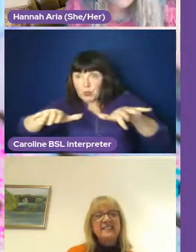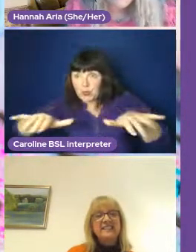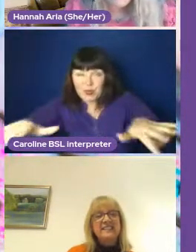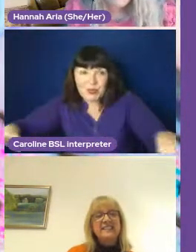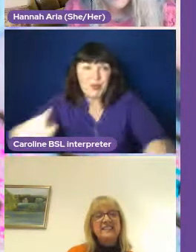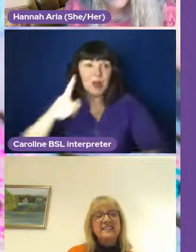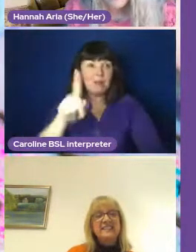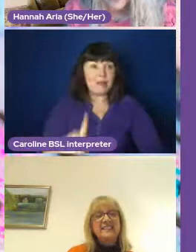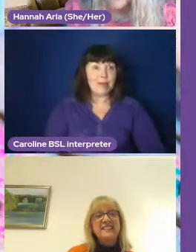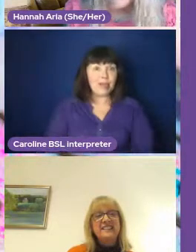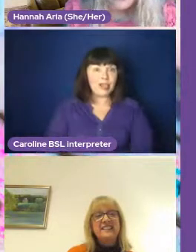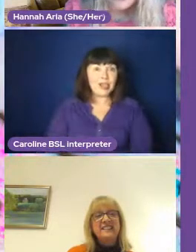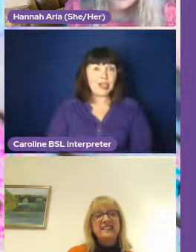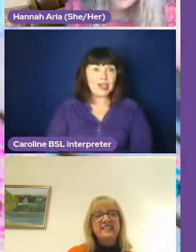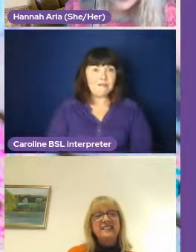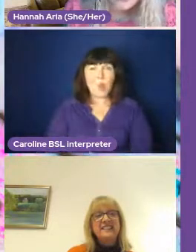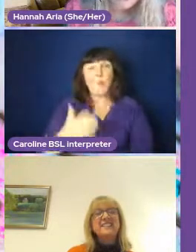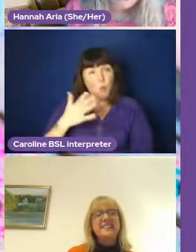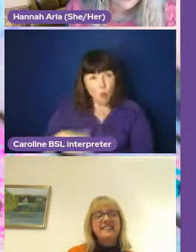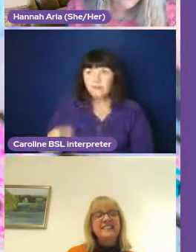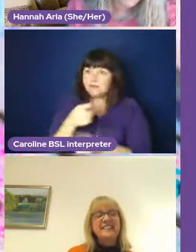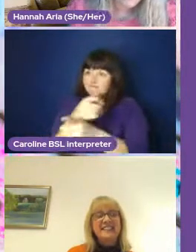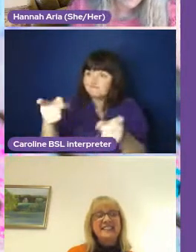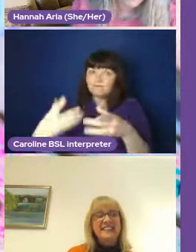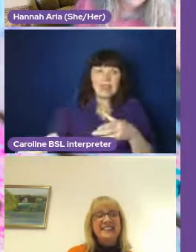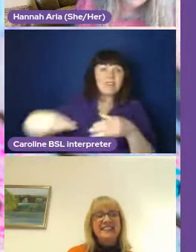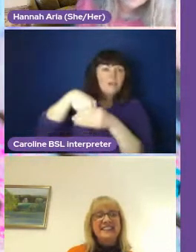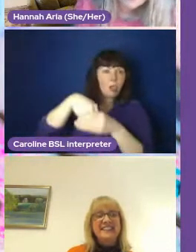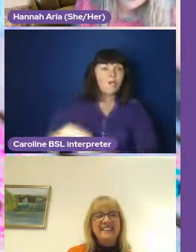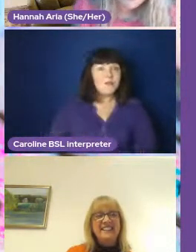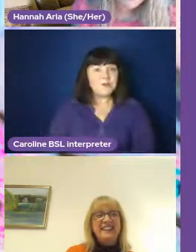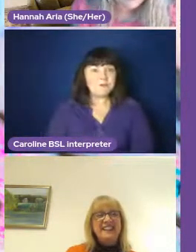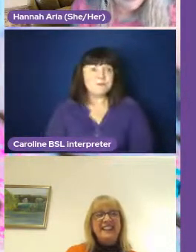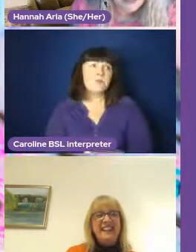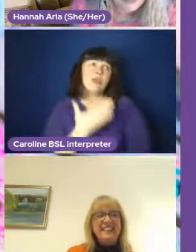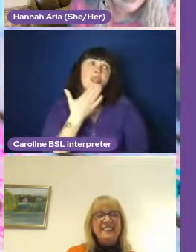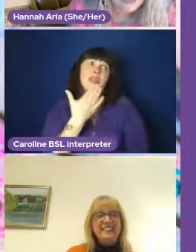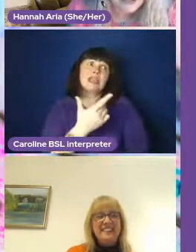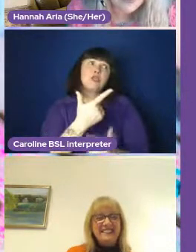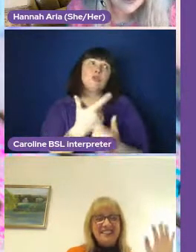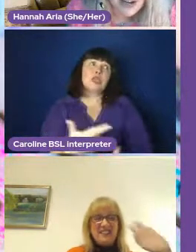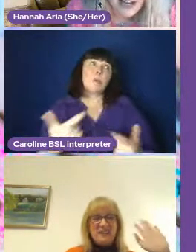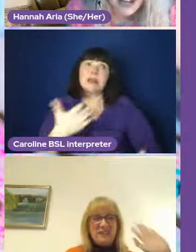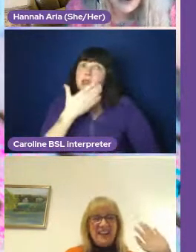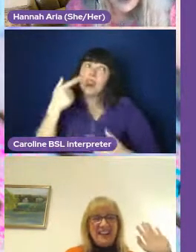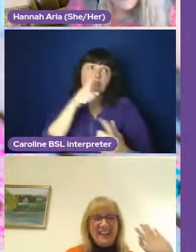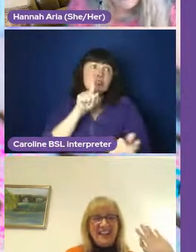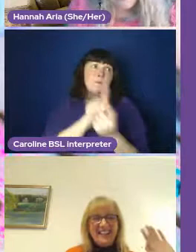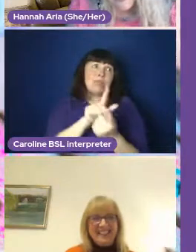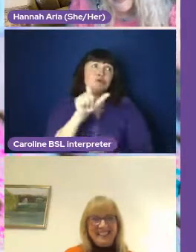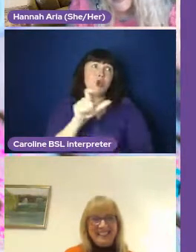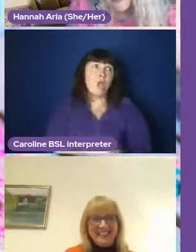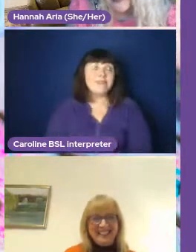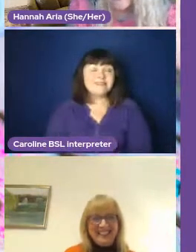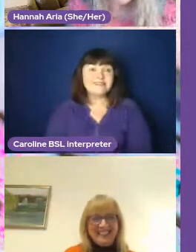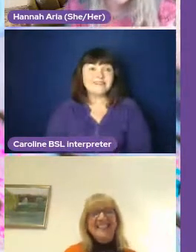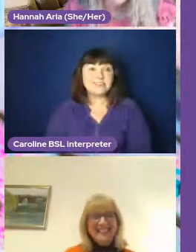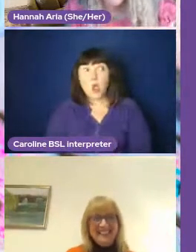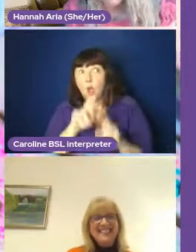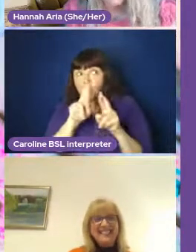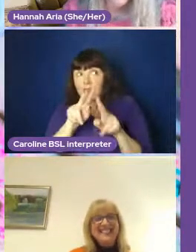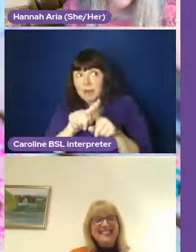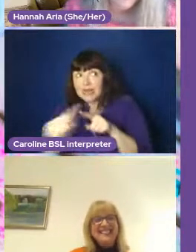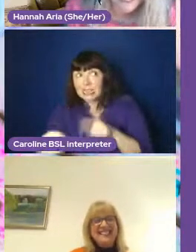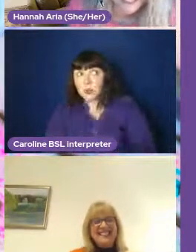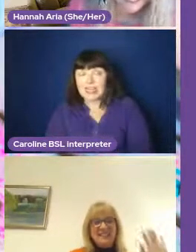we really do want people to kind of get involved. So that'd be great. Thank you so much. Lovely to meet you, Charlotte. And hopefully we'll see you next week,